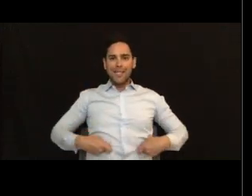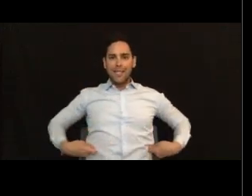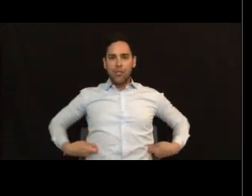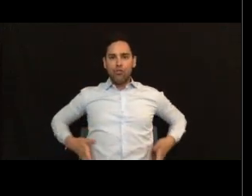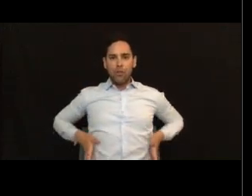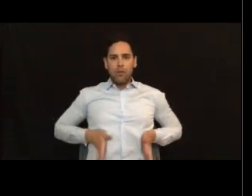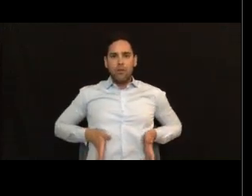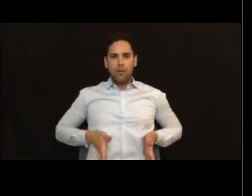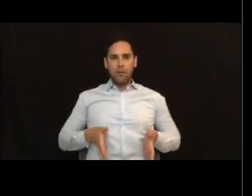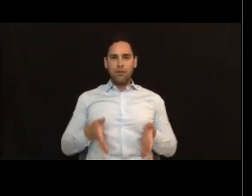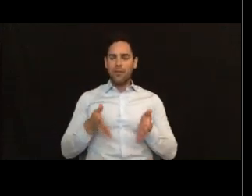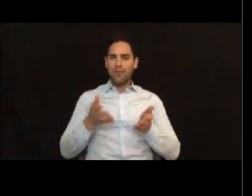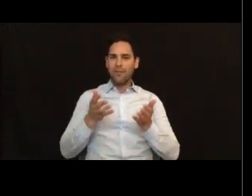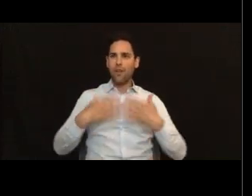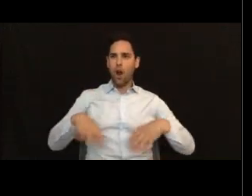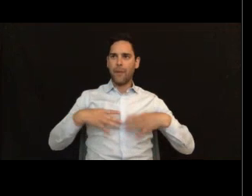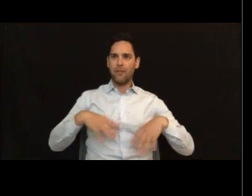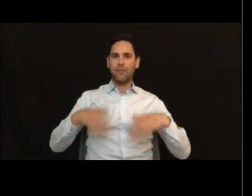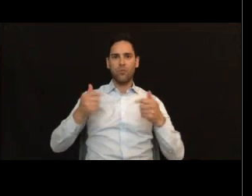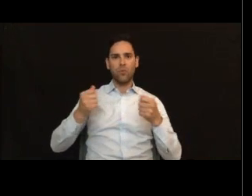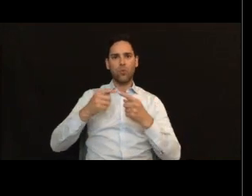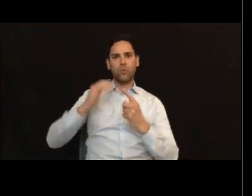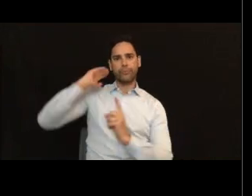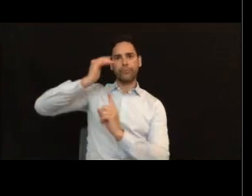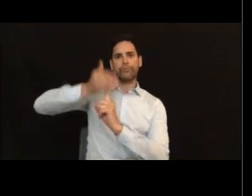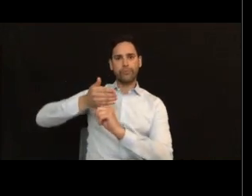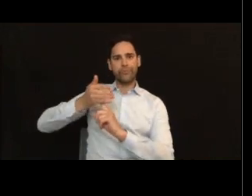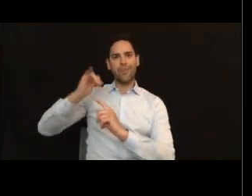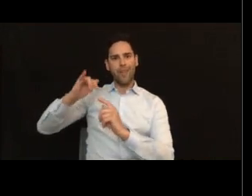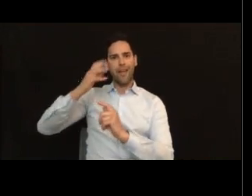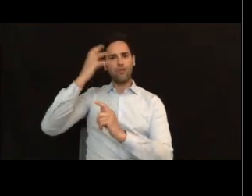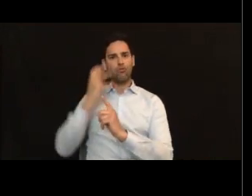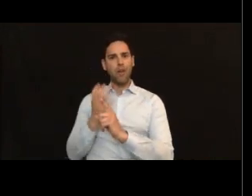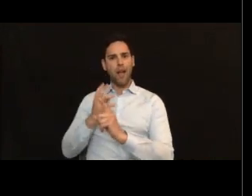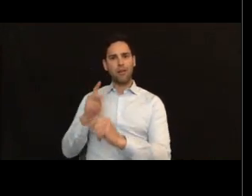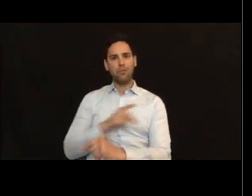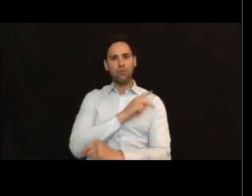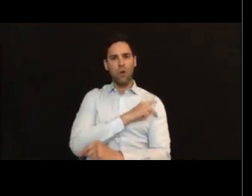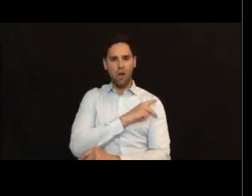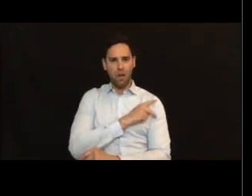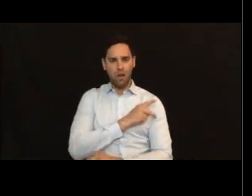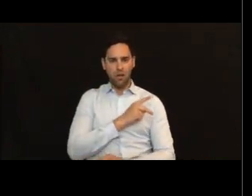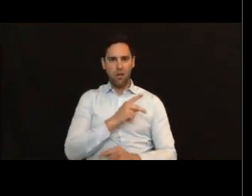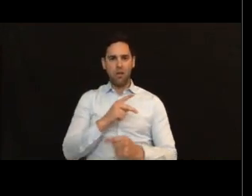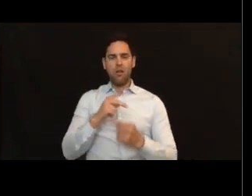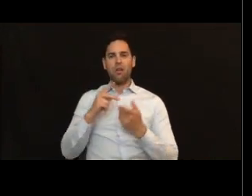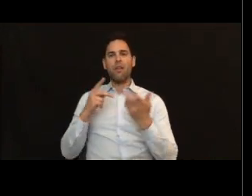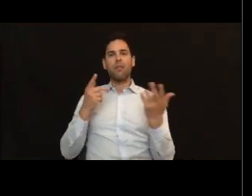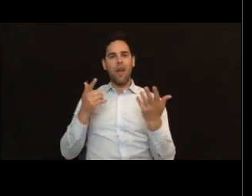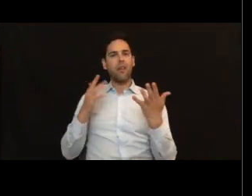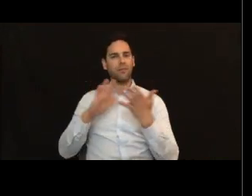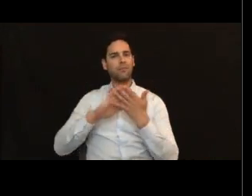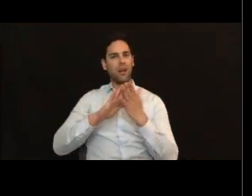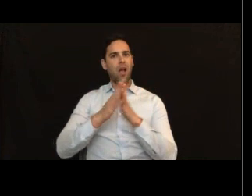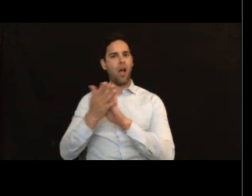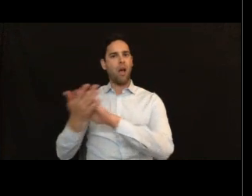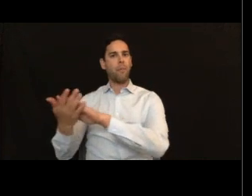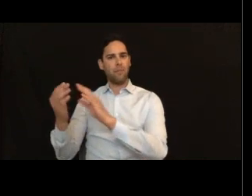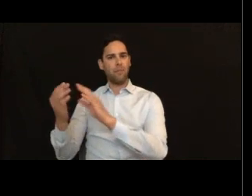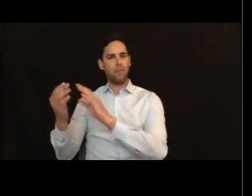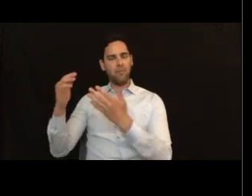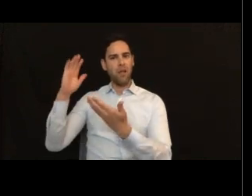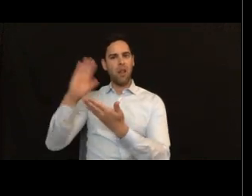embody this drag persona and kind of visually inscribe this non-normativity onto their bodies. So I